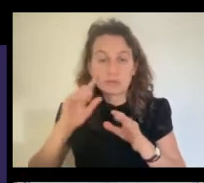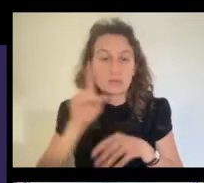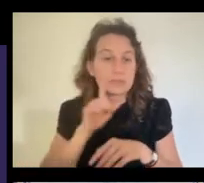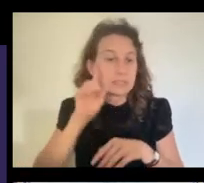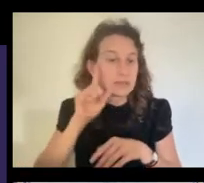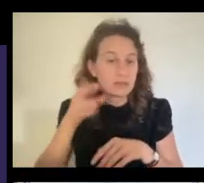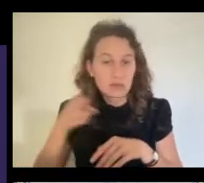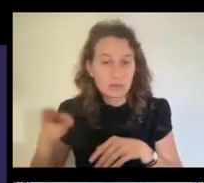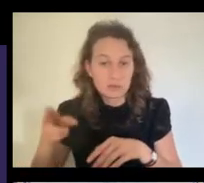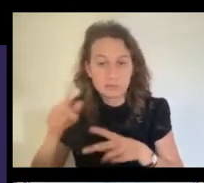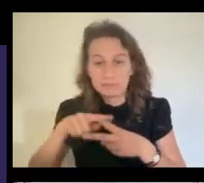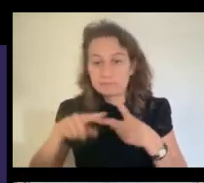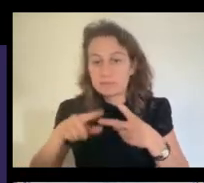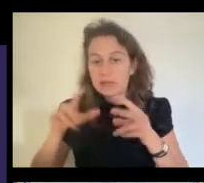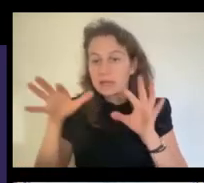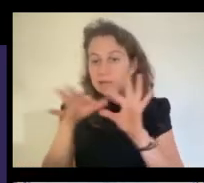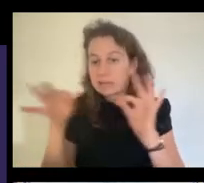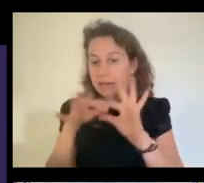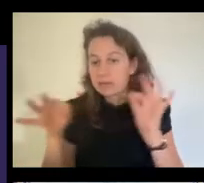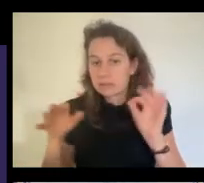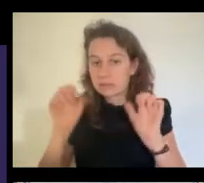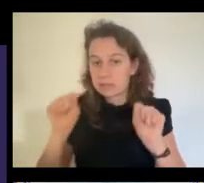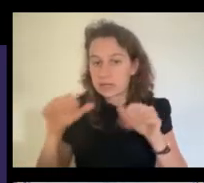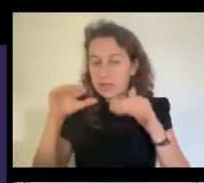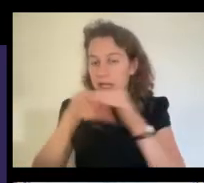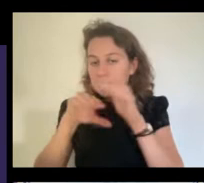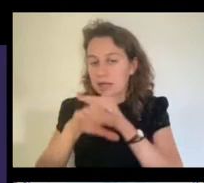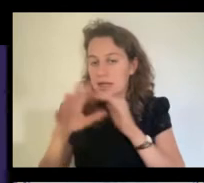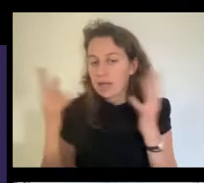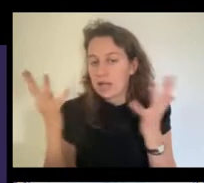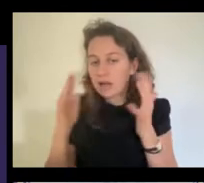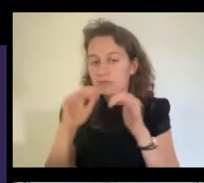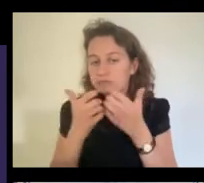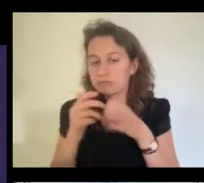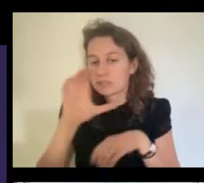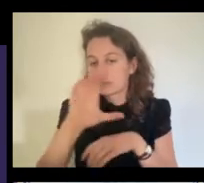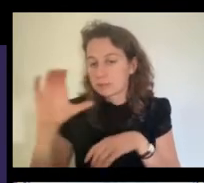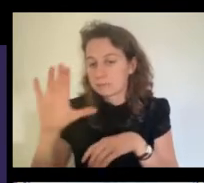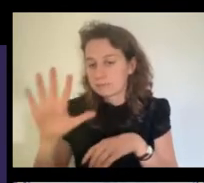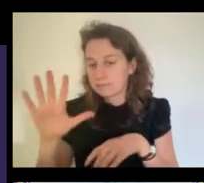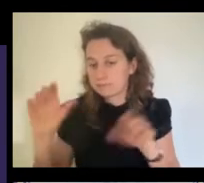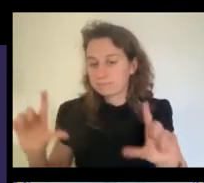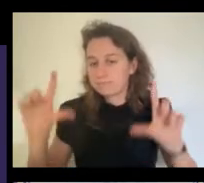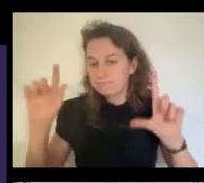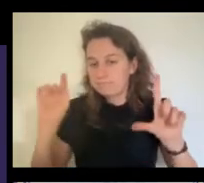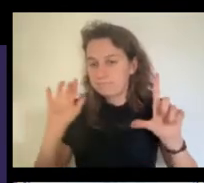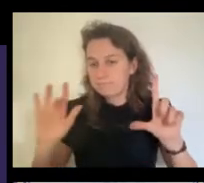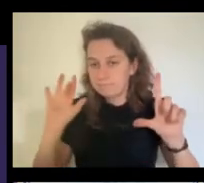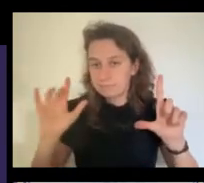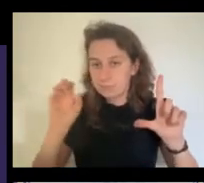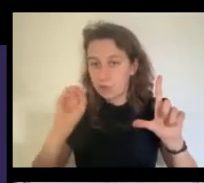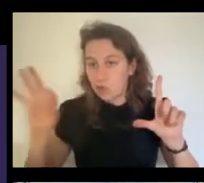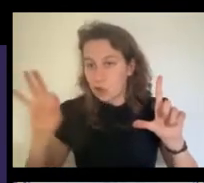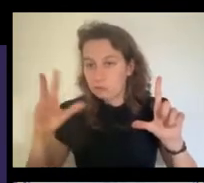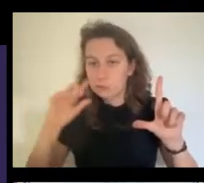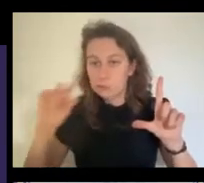and hard of hearing, and live captioning, which you can access via the closed caption button at the bottom of your Zoom screen. To turn that off or for